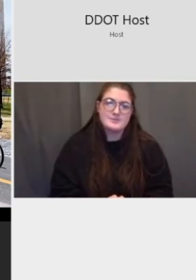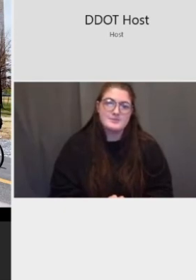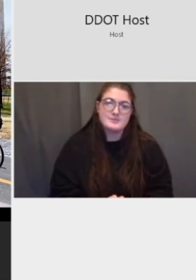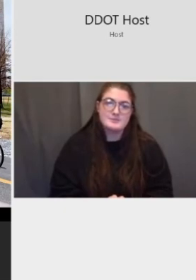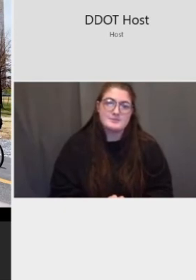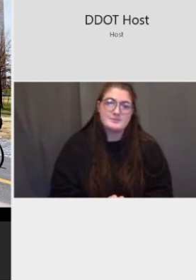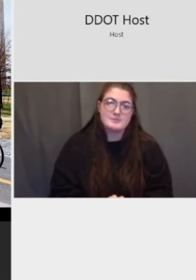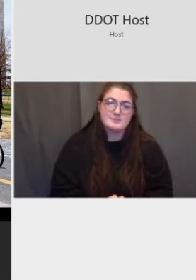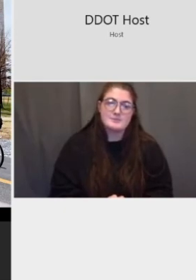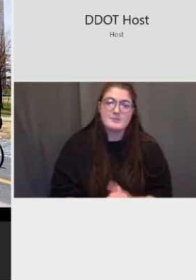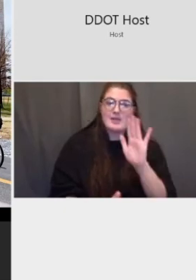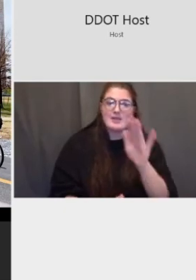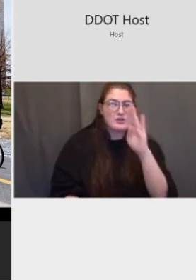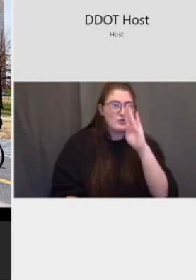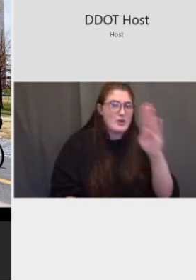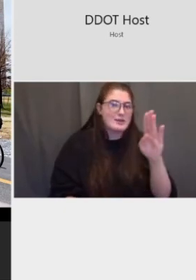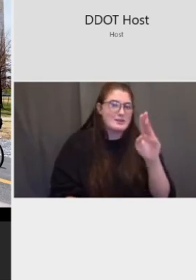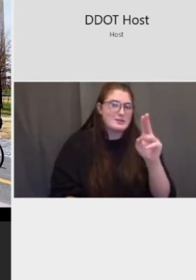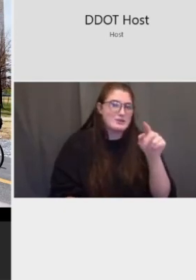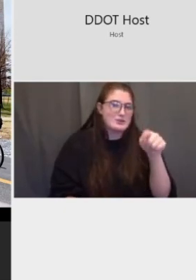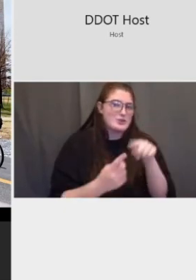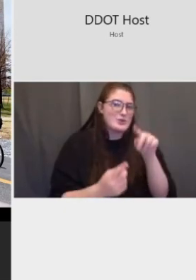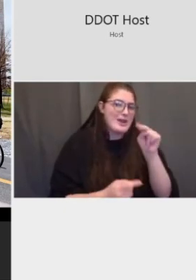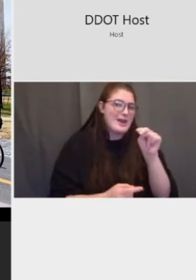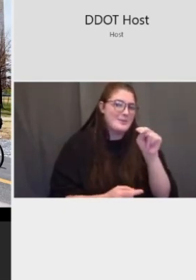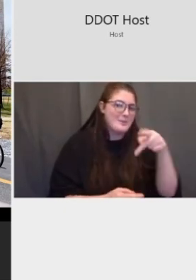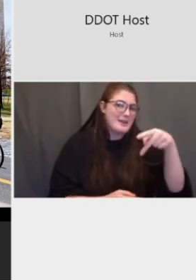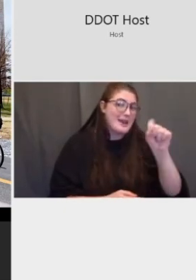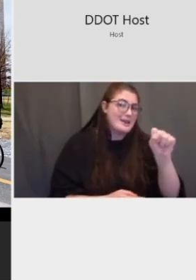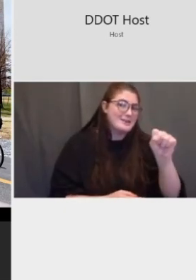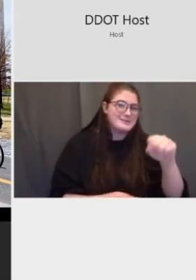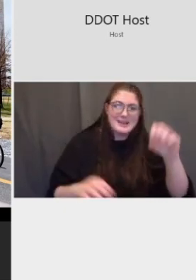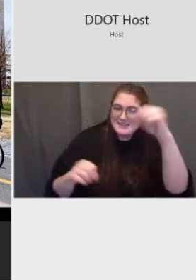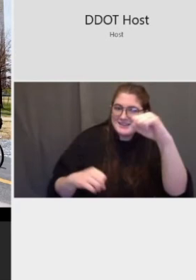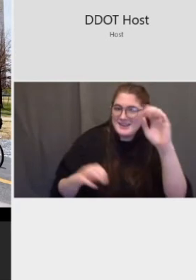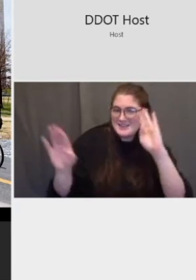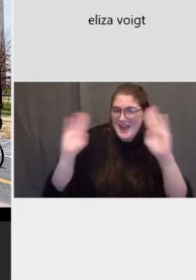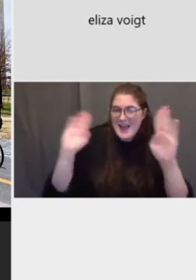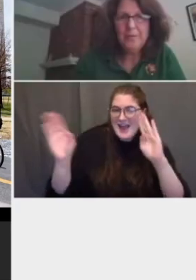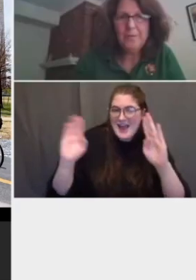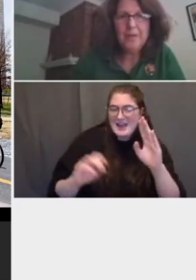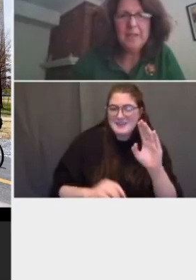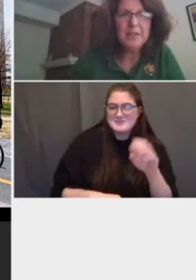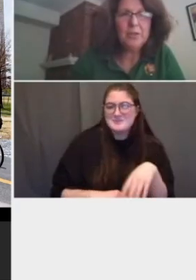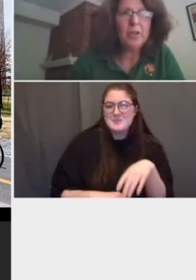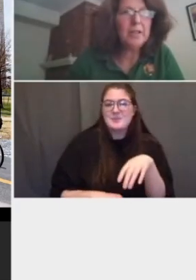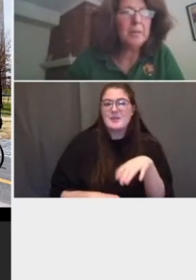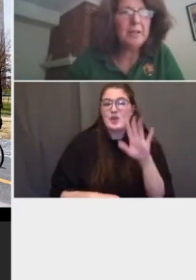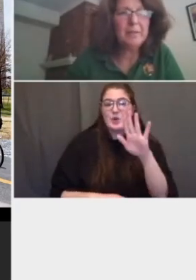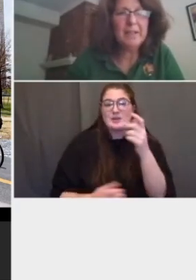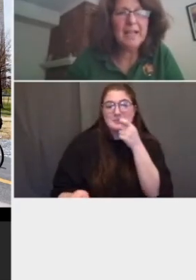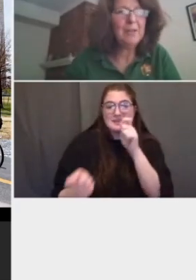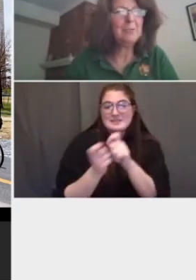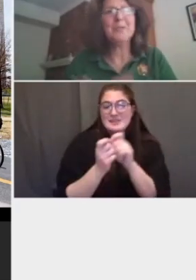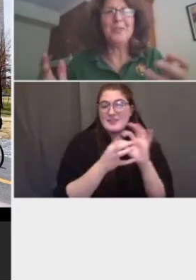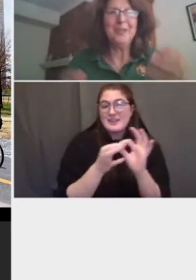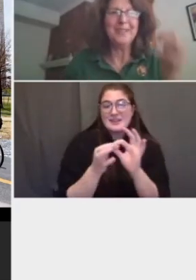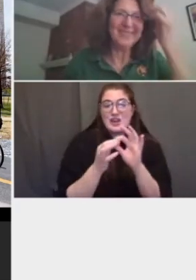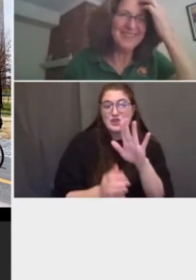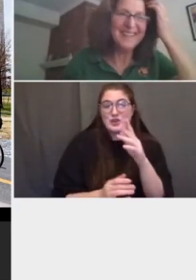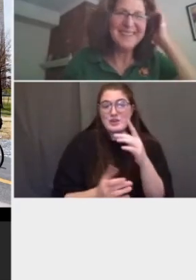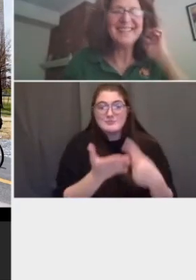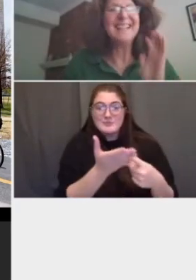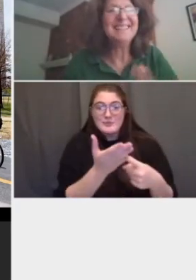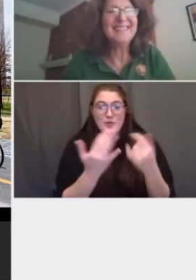And that's directed to NPS. Yes, please. Yes. Hi, Gordon. Well, the specific connection you're talking about right now, we're